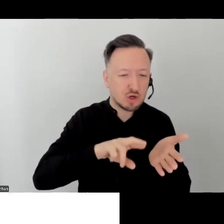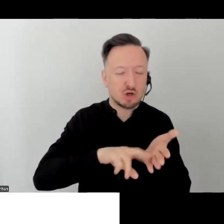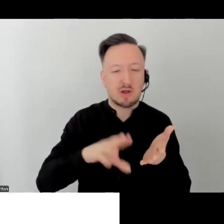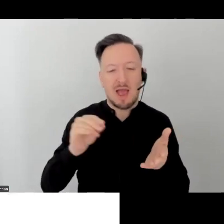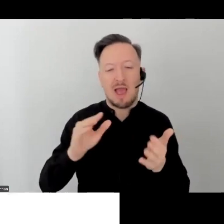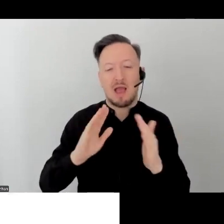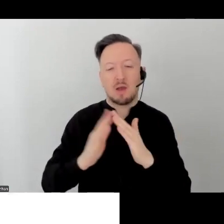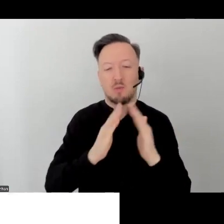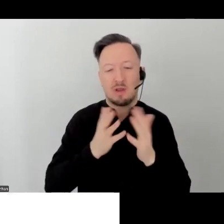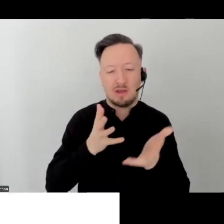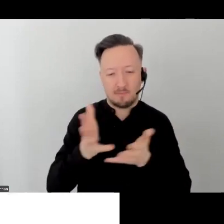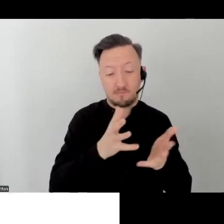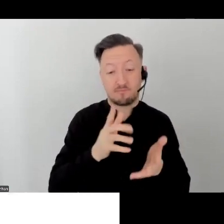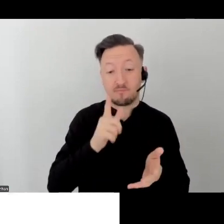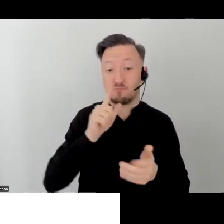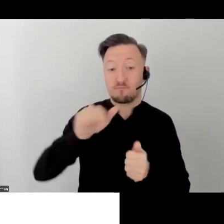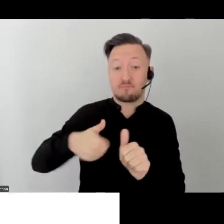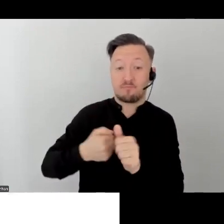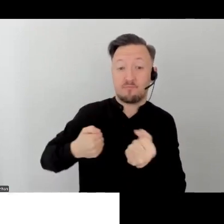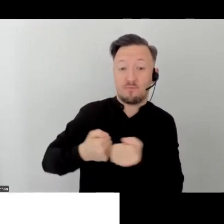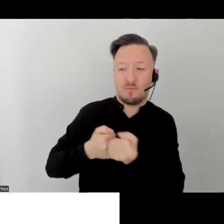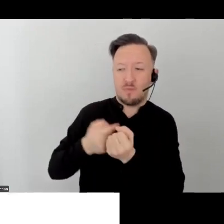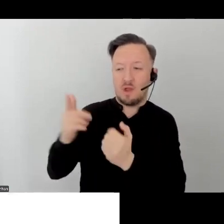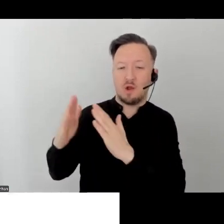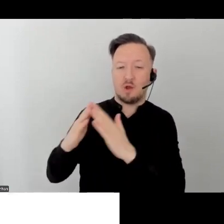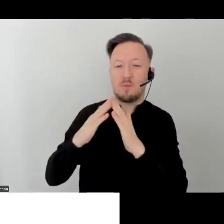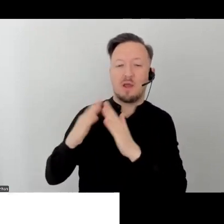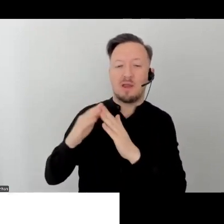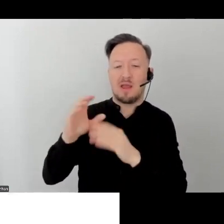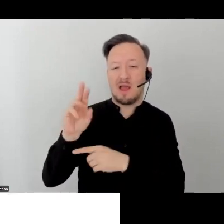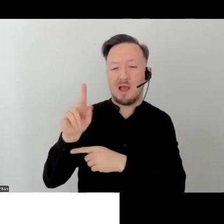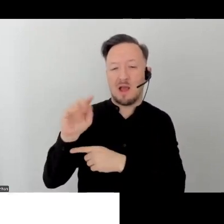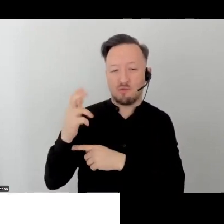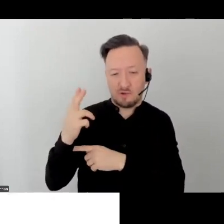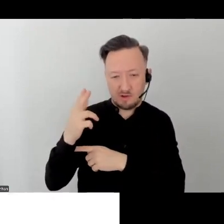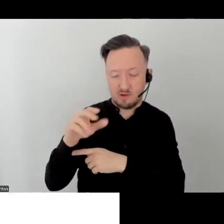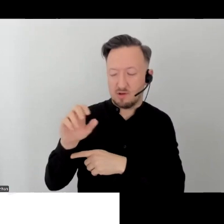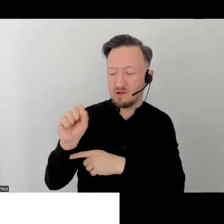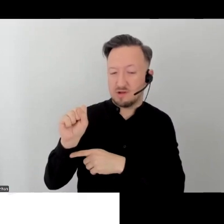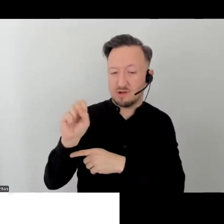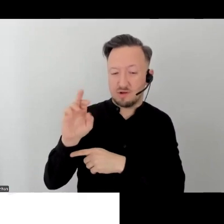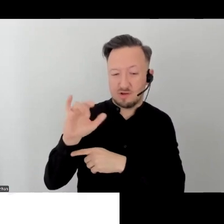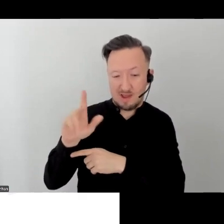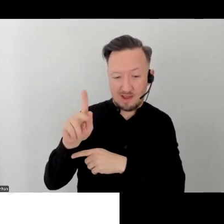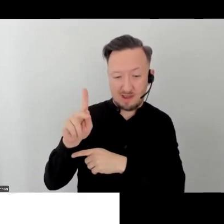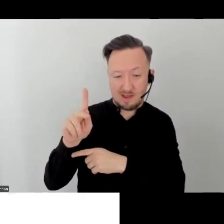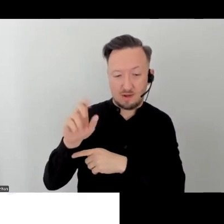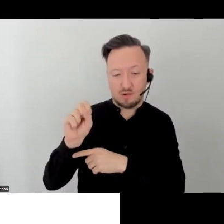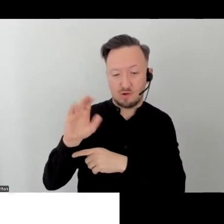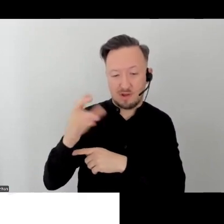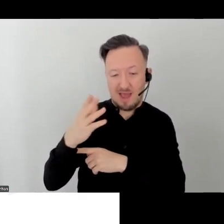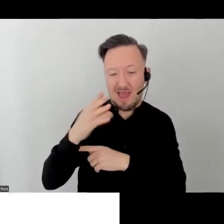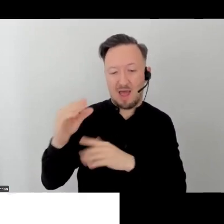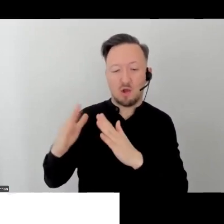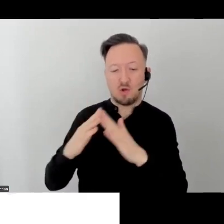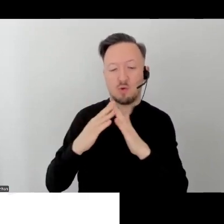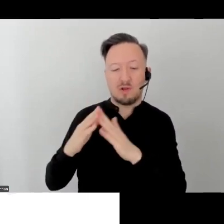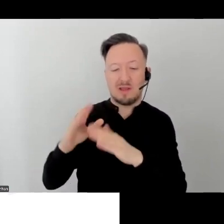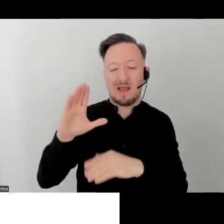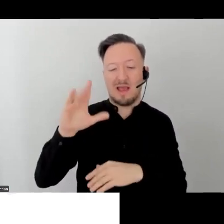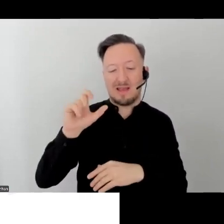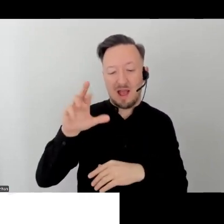is sponsored by the Office of Community Outreach and Engagement, CERTEC, and the Community Cancer Action Council, or